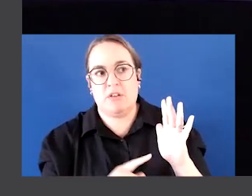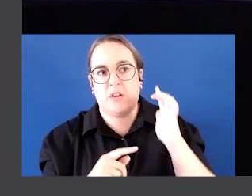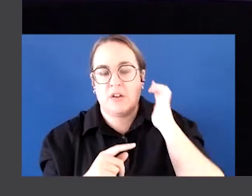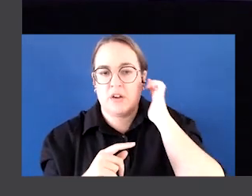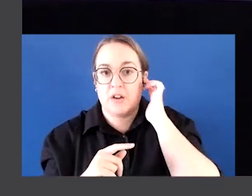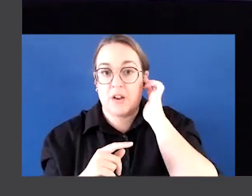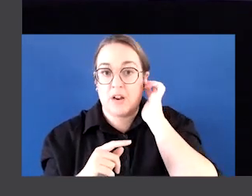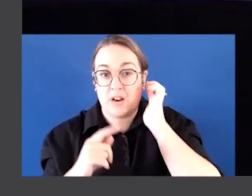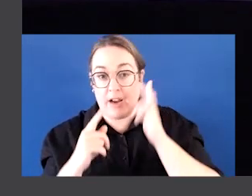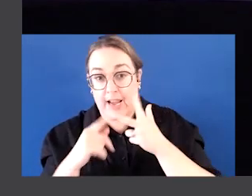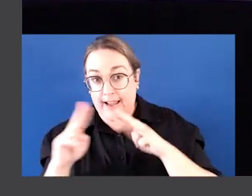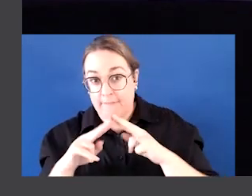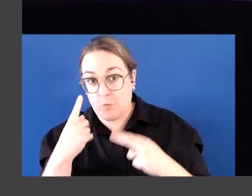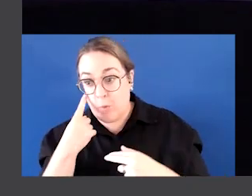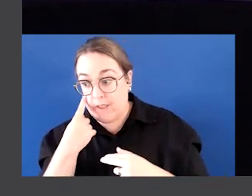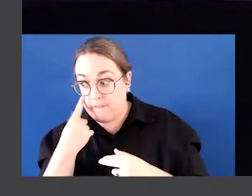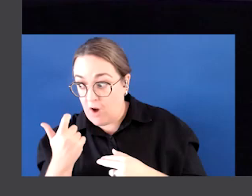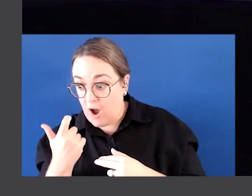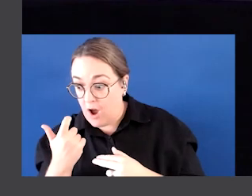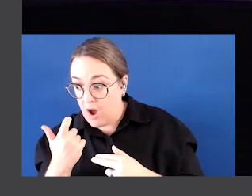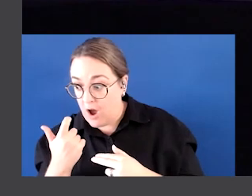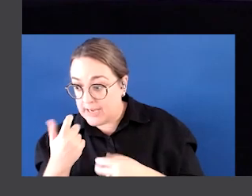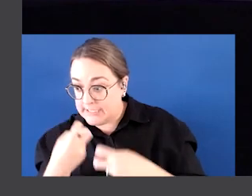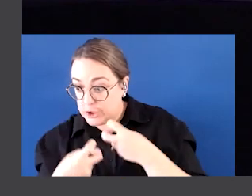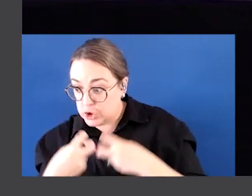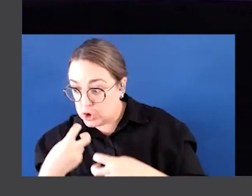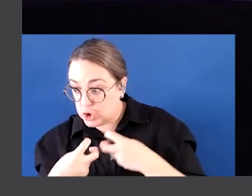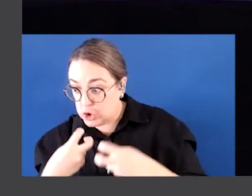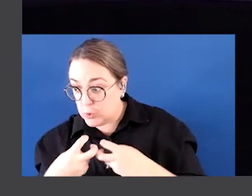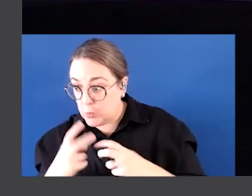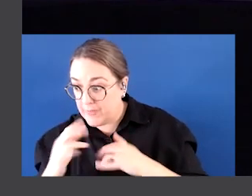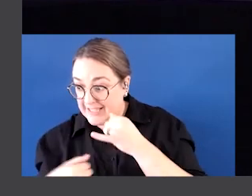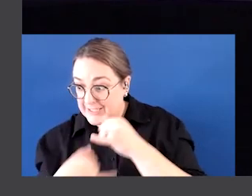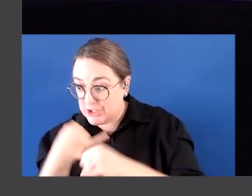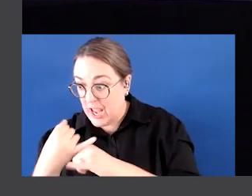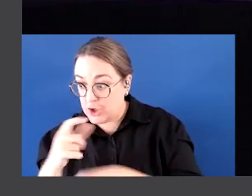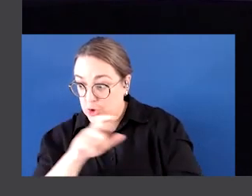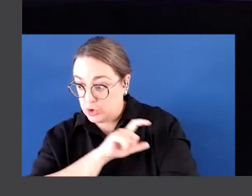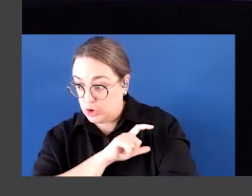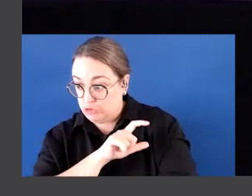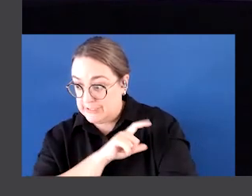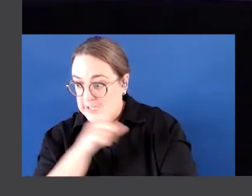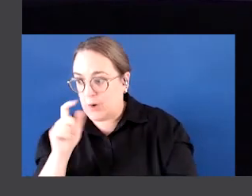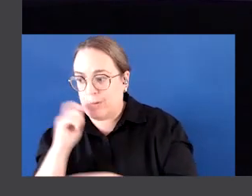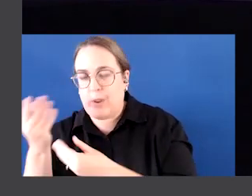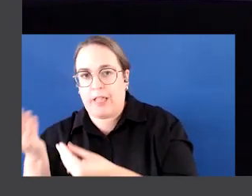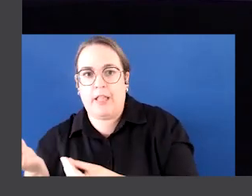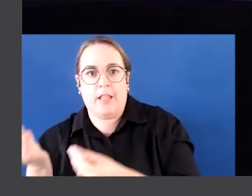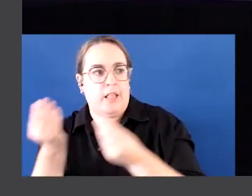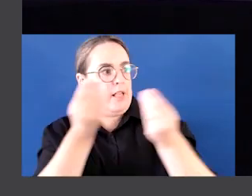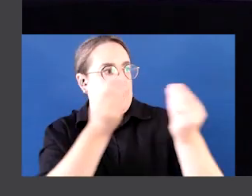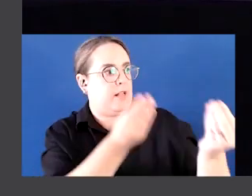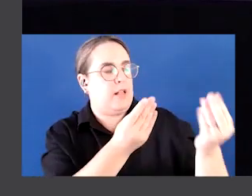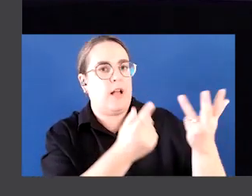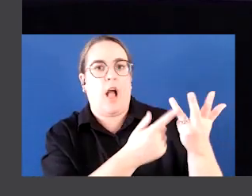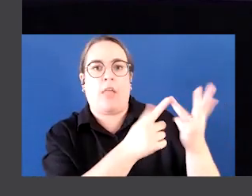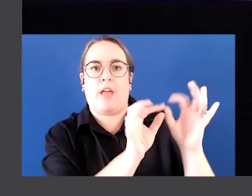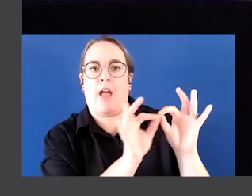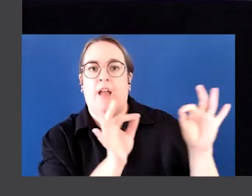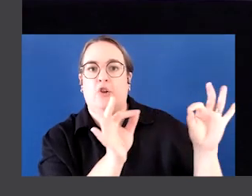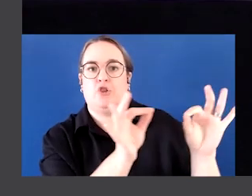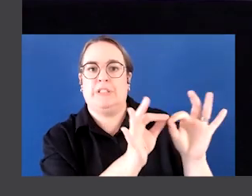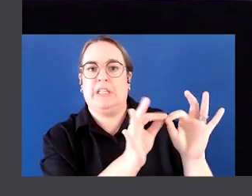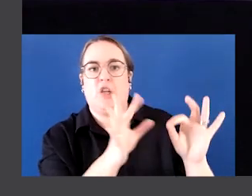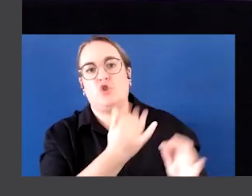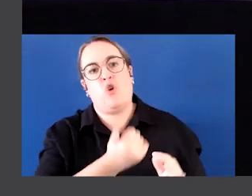potentially, obviously it's beyond our purview, we would hand those issues regarding international security to the appropriate agencies.